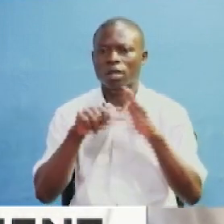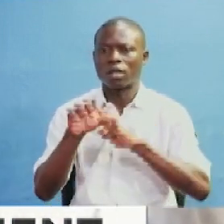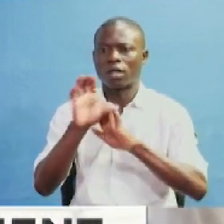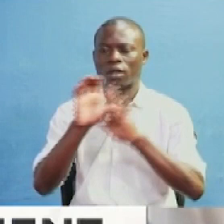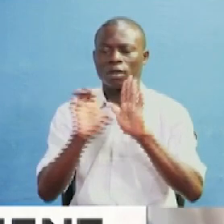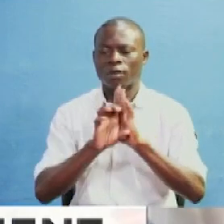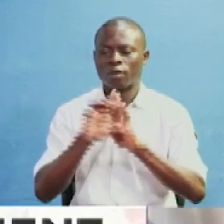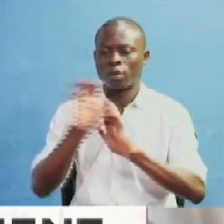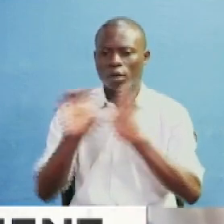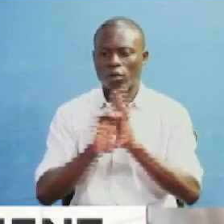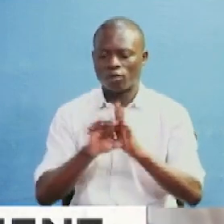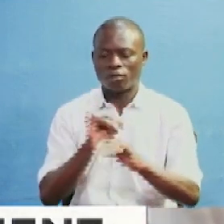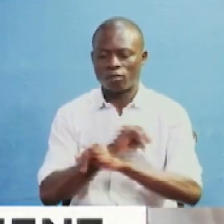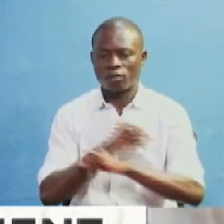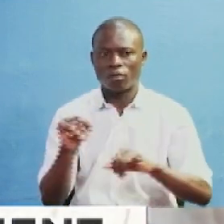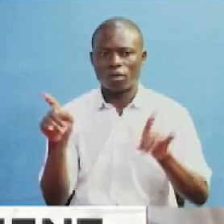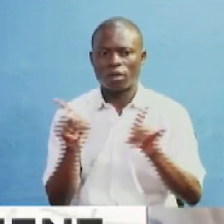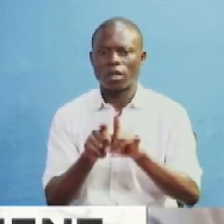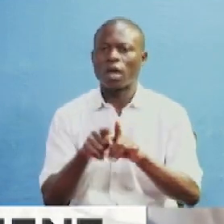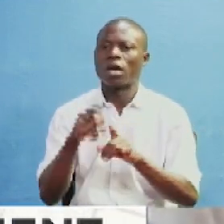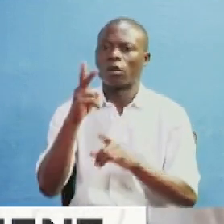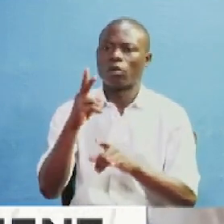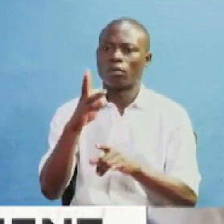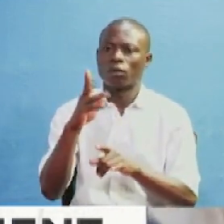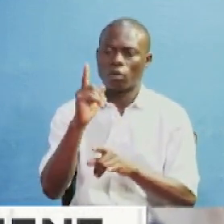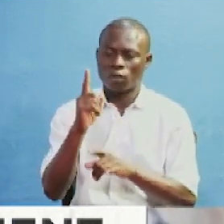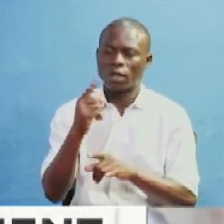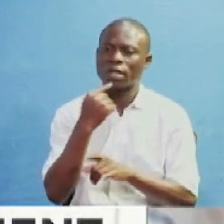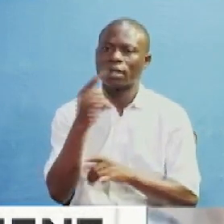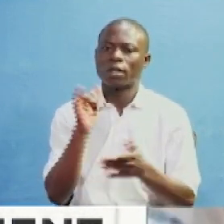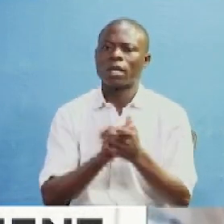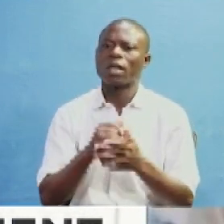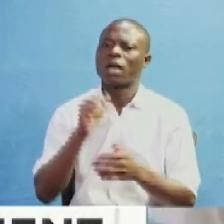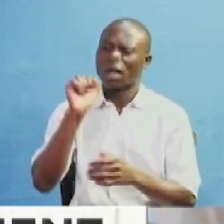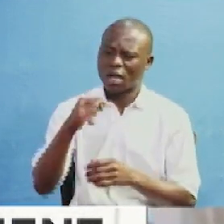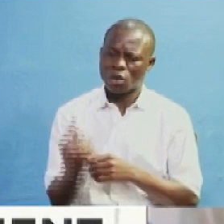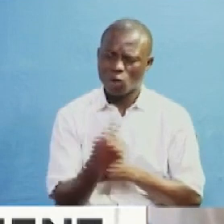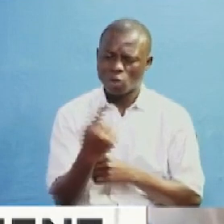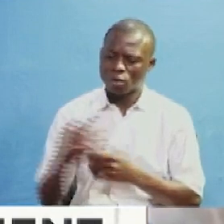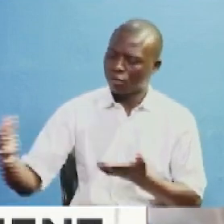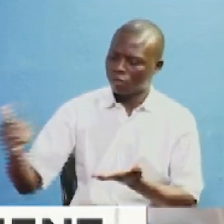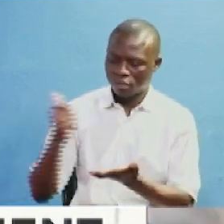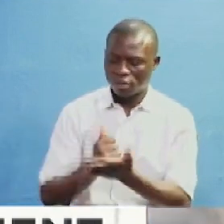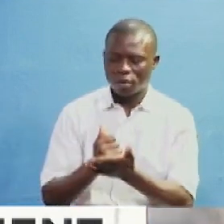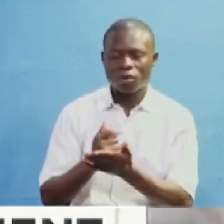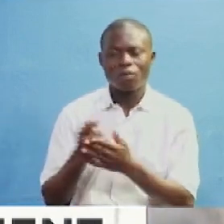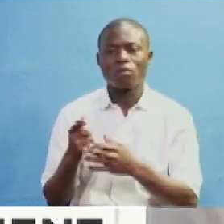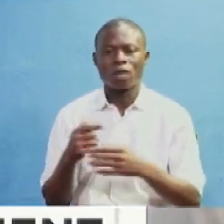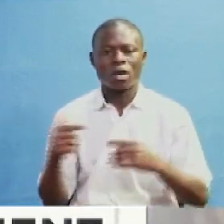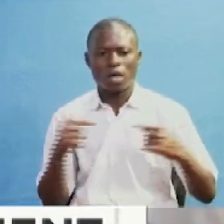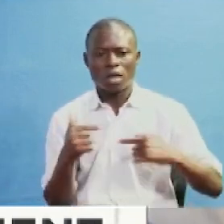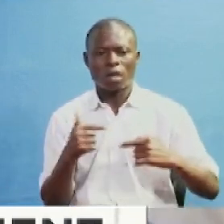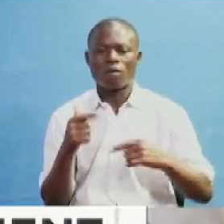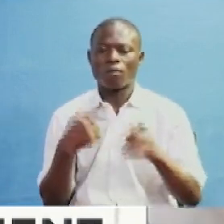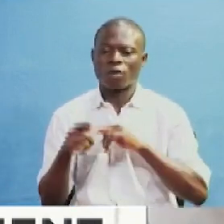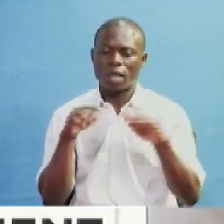The Constitution is very clear, Article 241C. They can only be deployed to quell internal